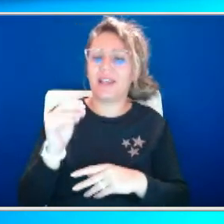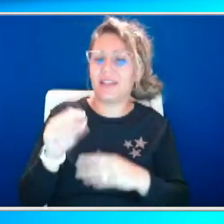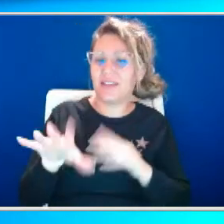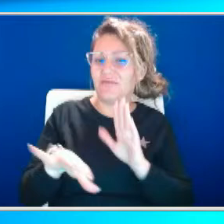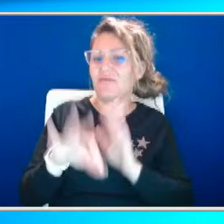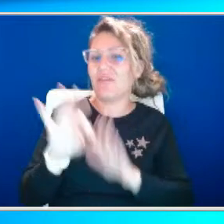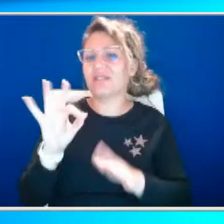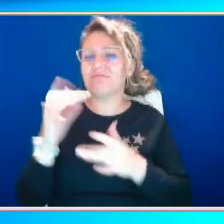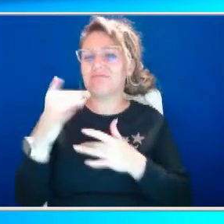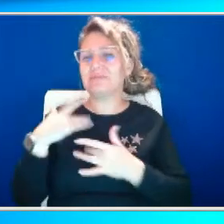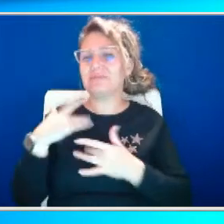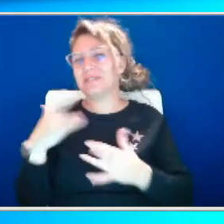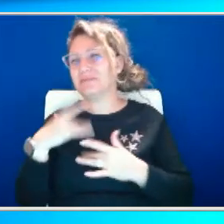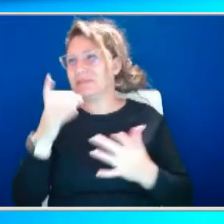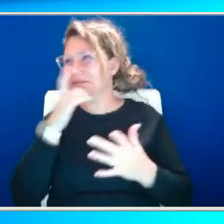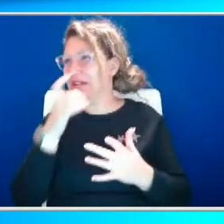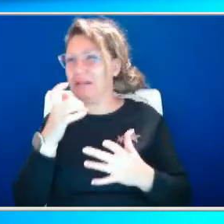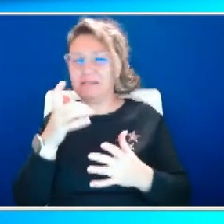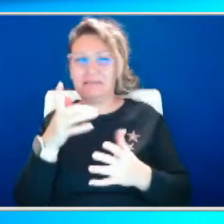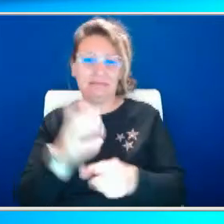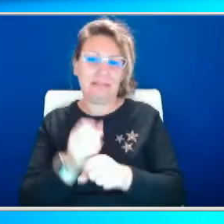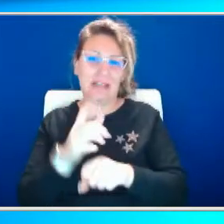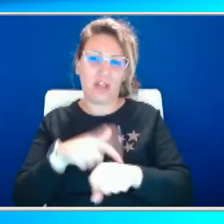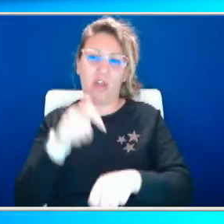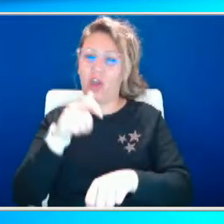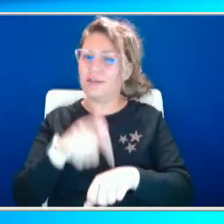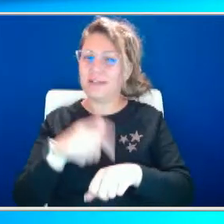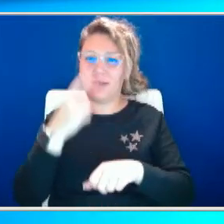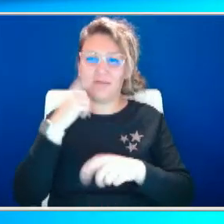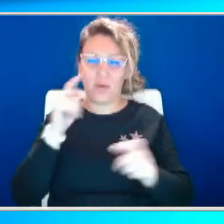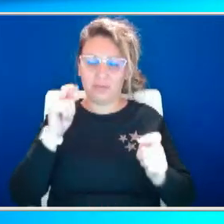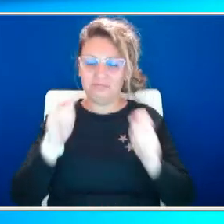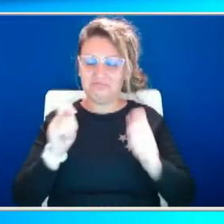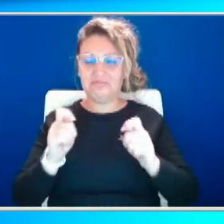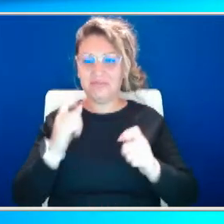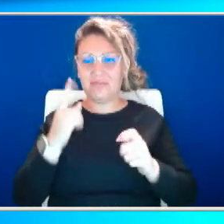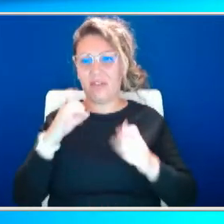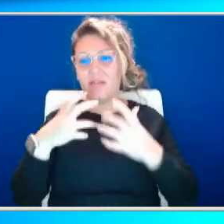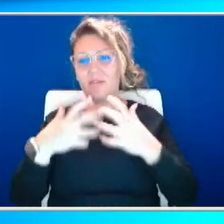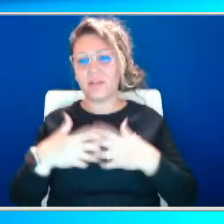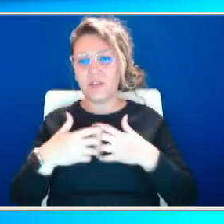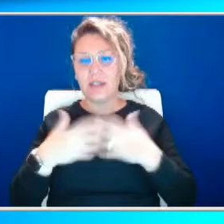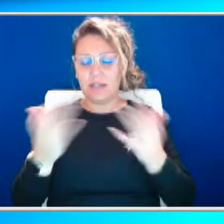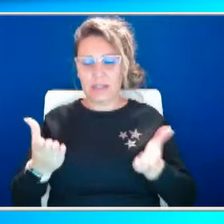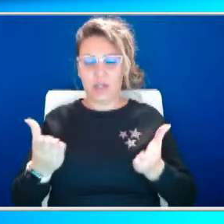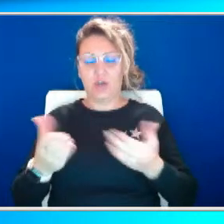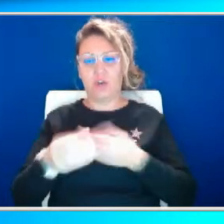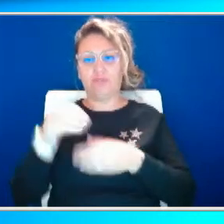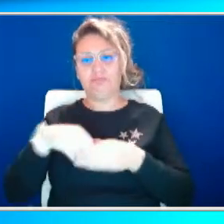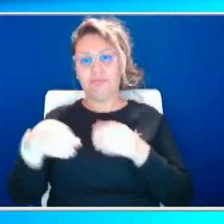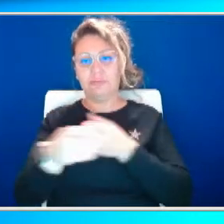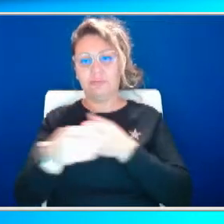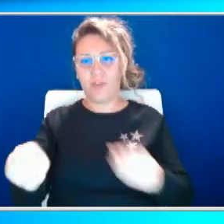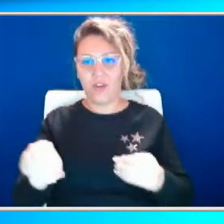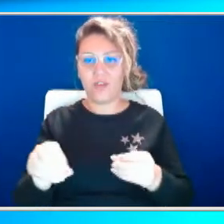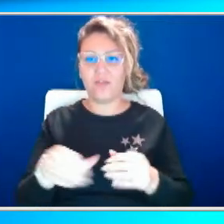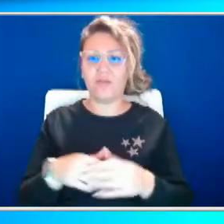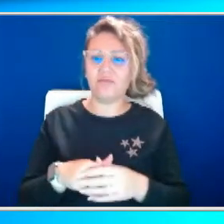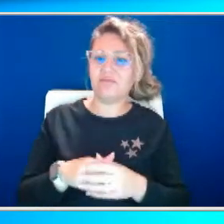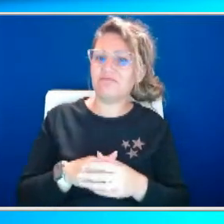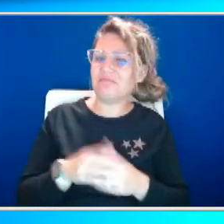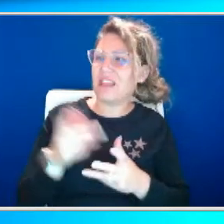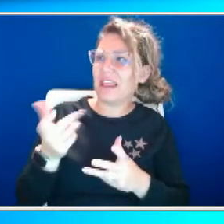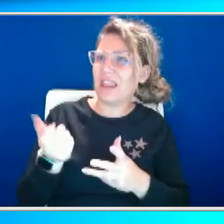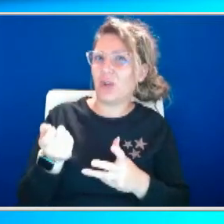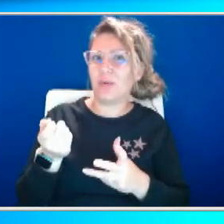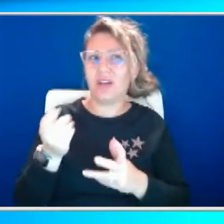Usually it doesn't take very long to find that the calibration of the device is really straightforward. We do it here in the office, just kind of with an external programmer that